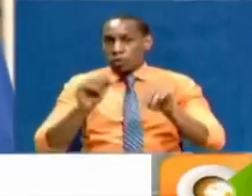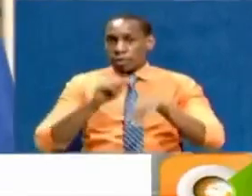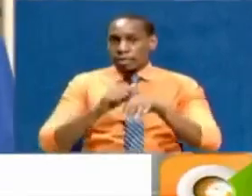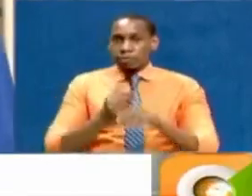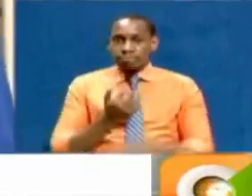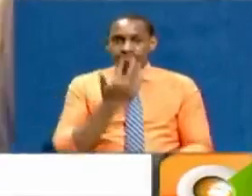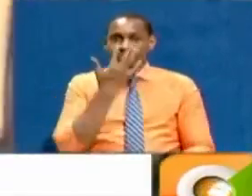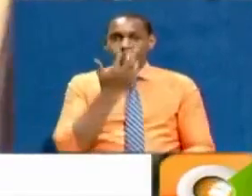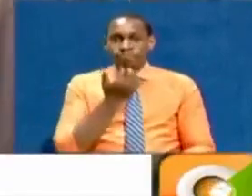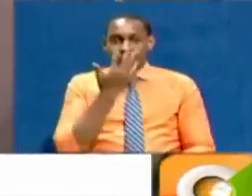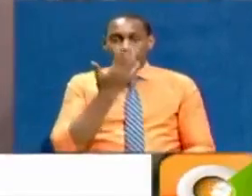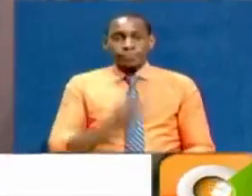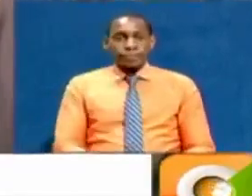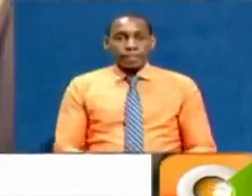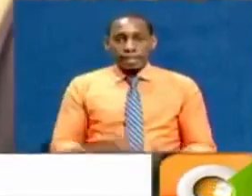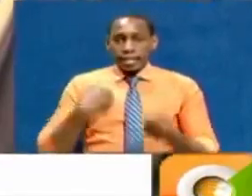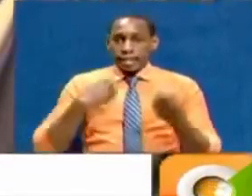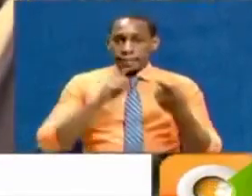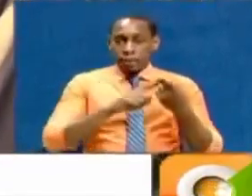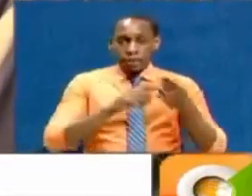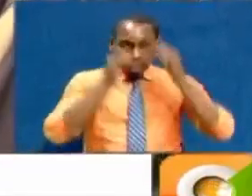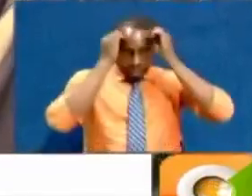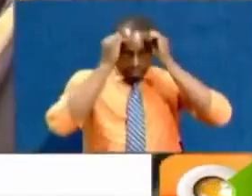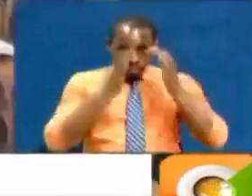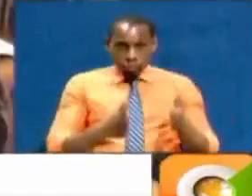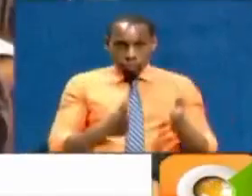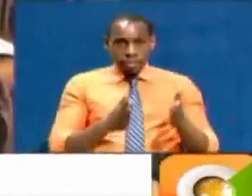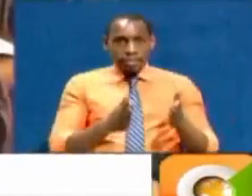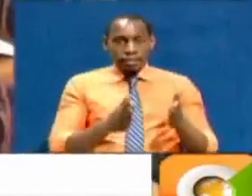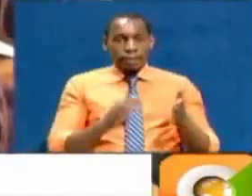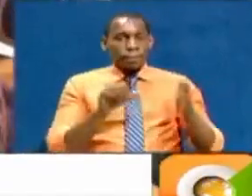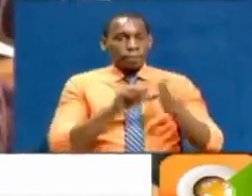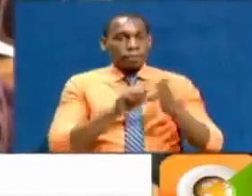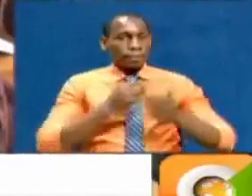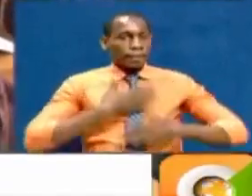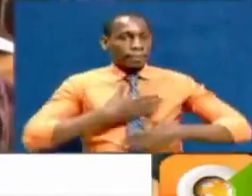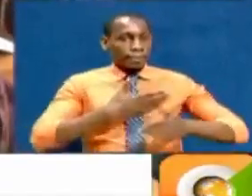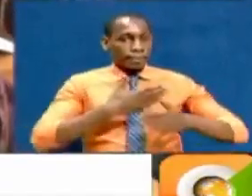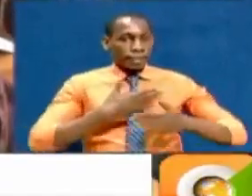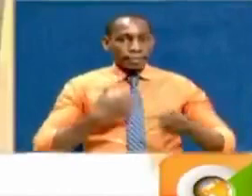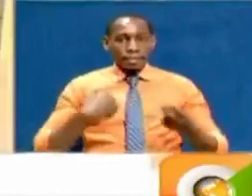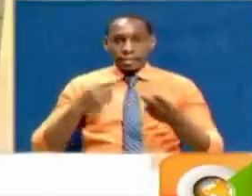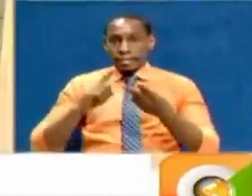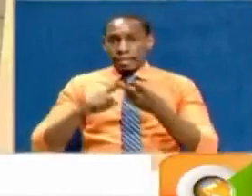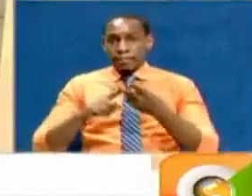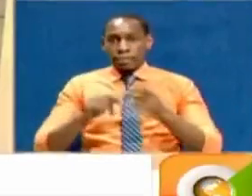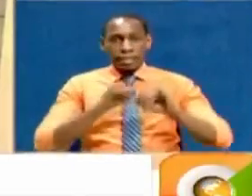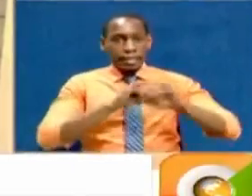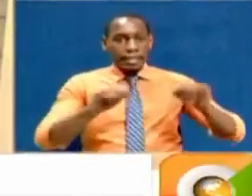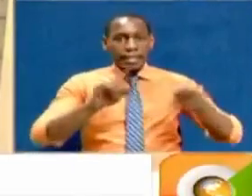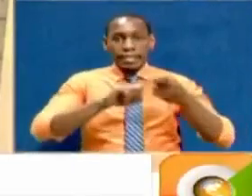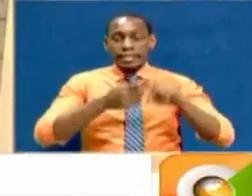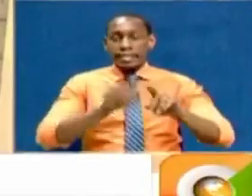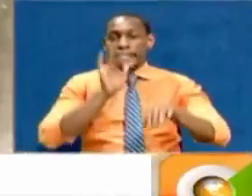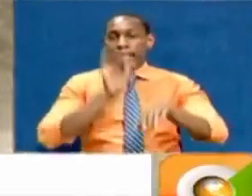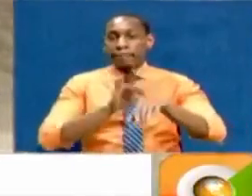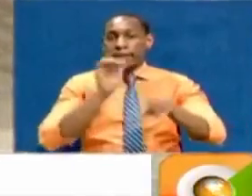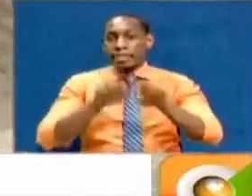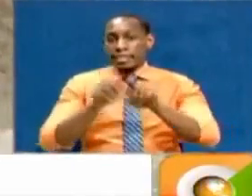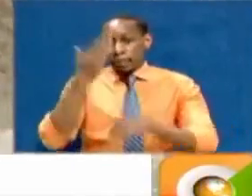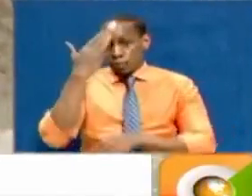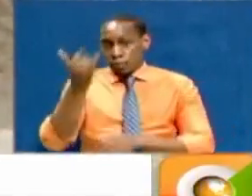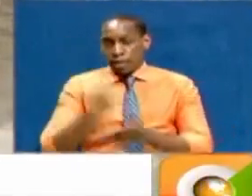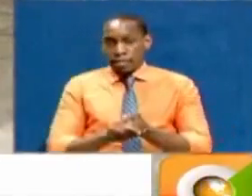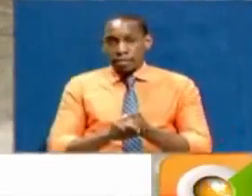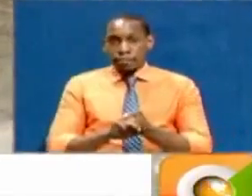are inhaling the stuff. Kando na kusababisha wanafunzi hao kuwa na matatizo ya kupumua, hali ya usafi pia imeathirika,